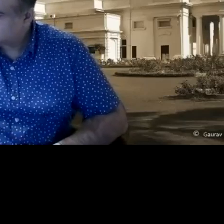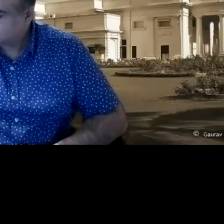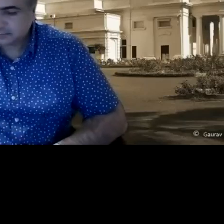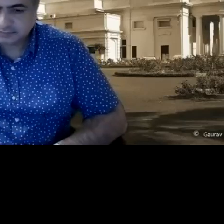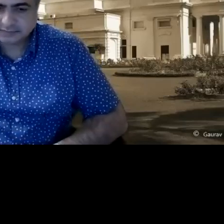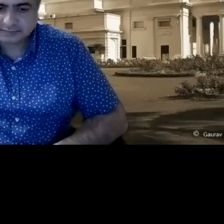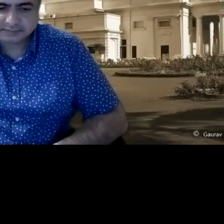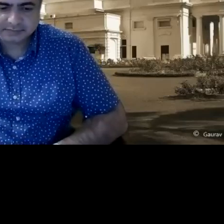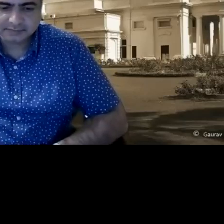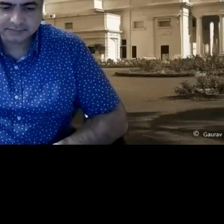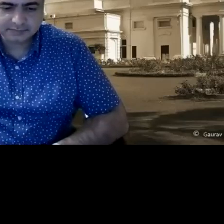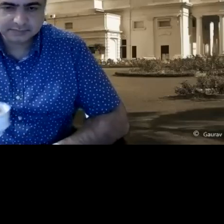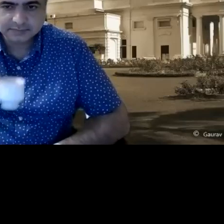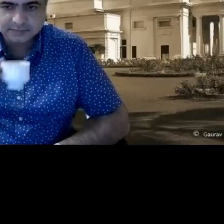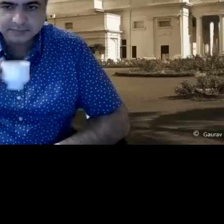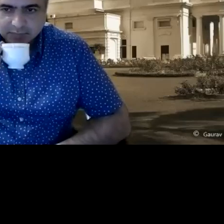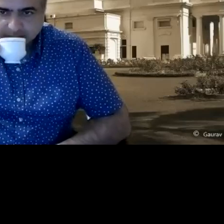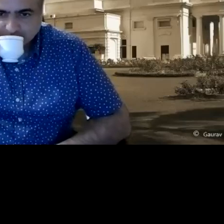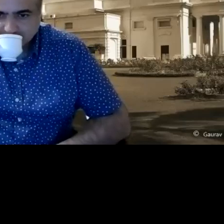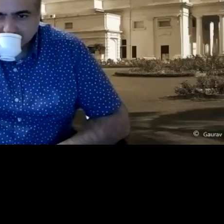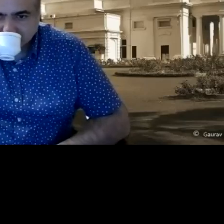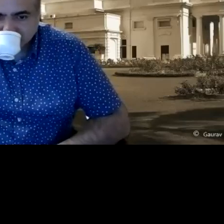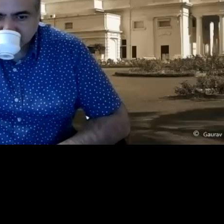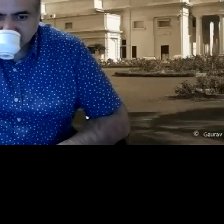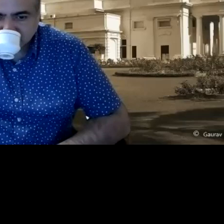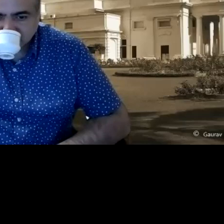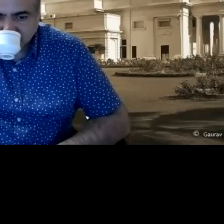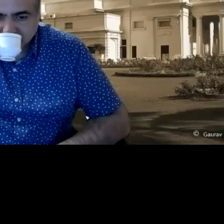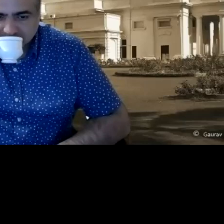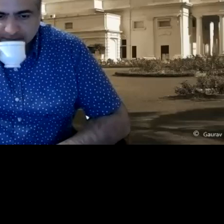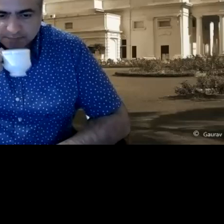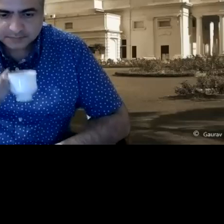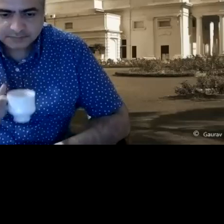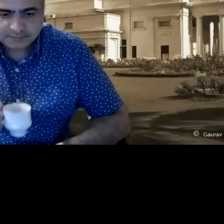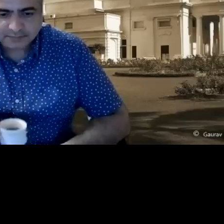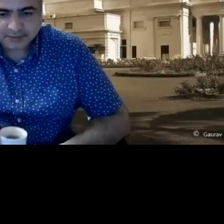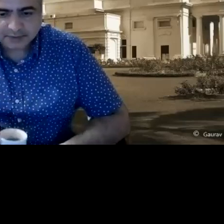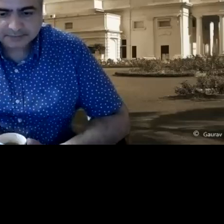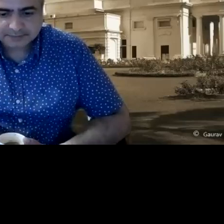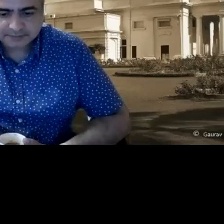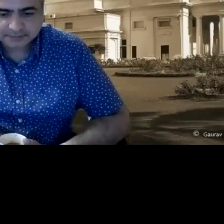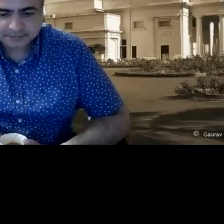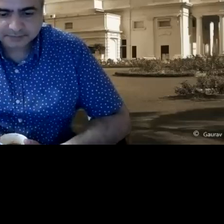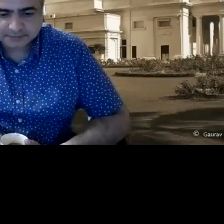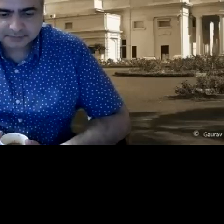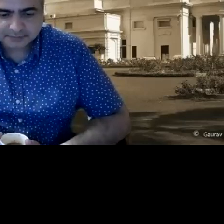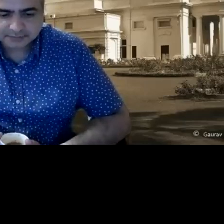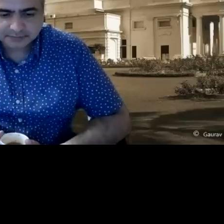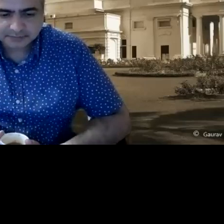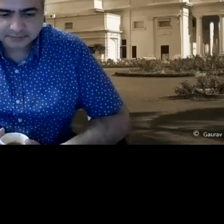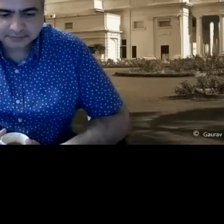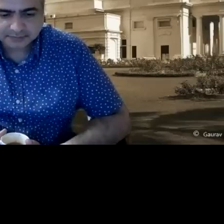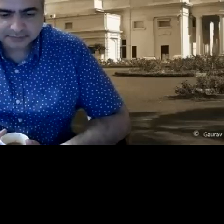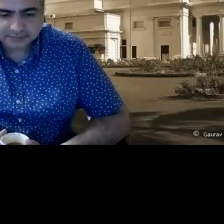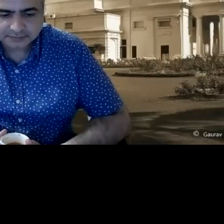design, accessibility, and social inclusion expert. He is currently the head of Department of Architecture and Planning,